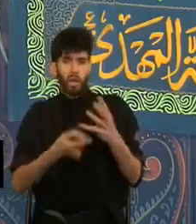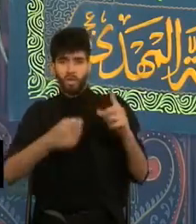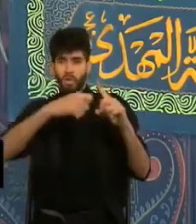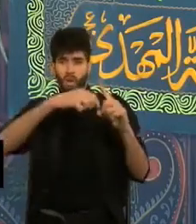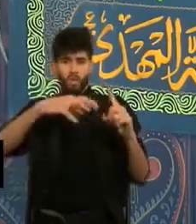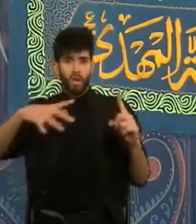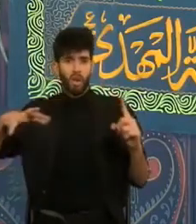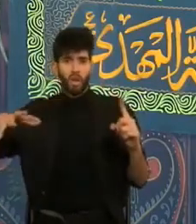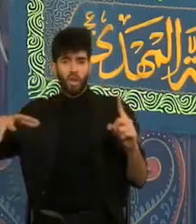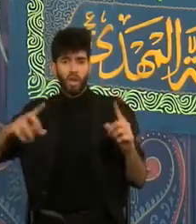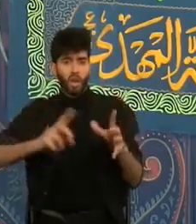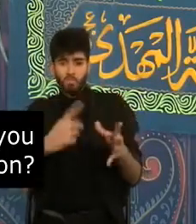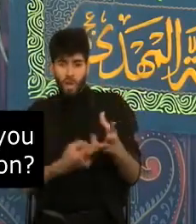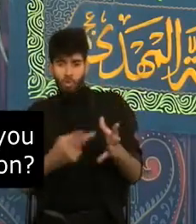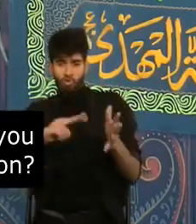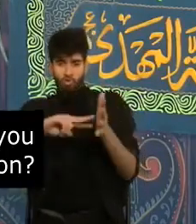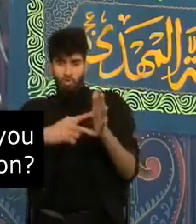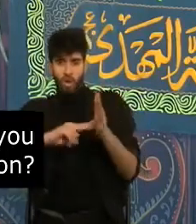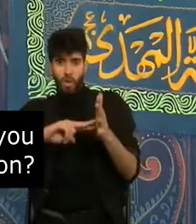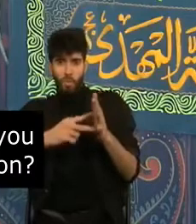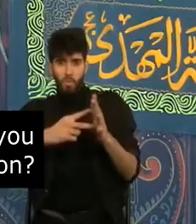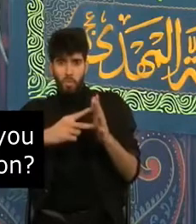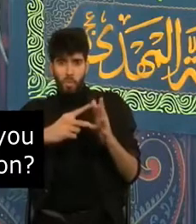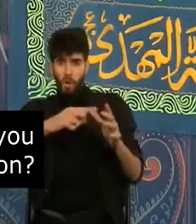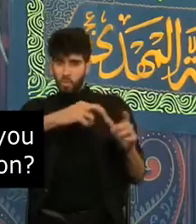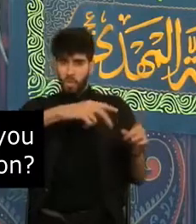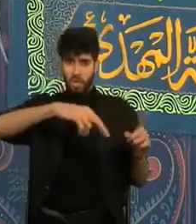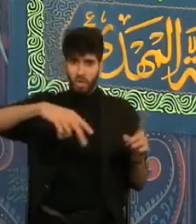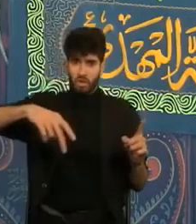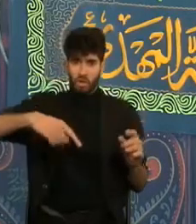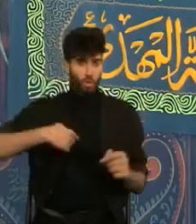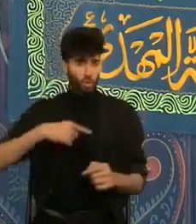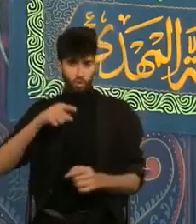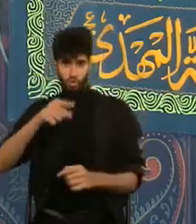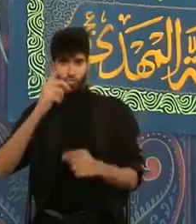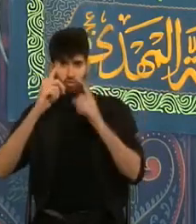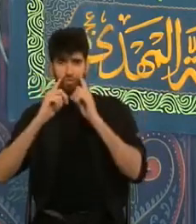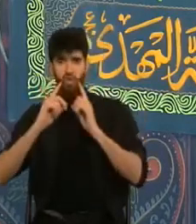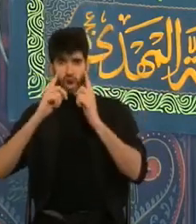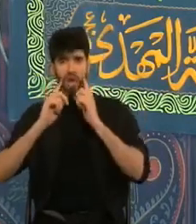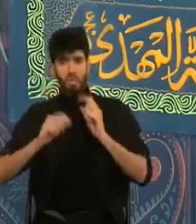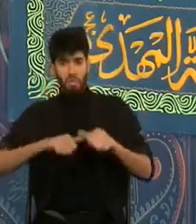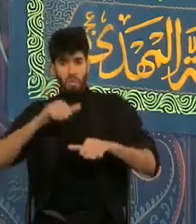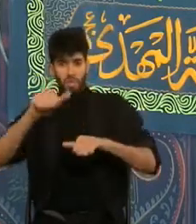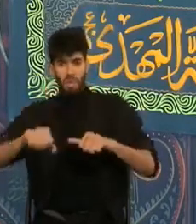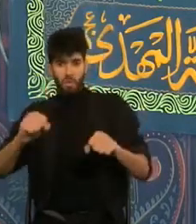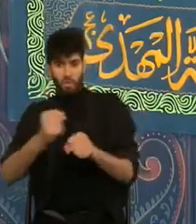Whom are you crying over? You're crying and then you go and do the same action?